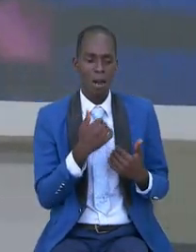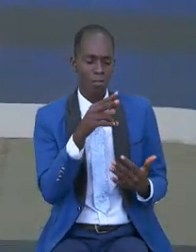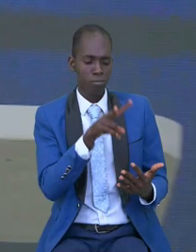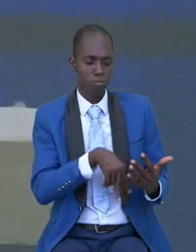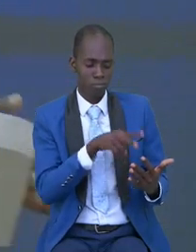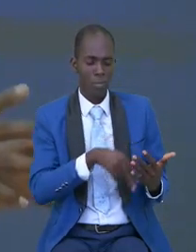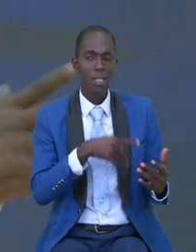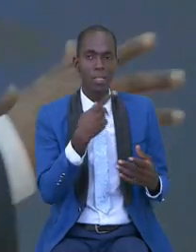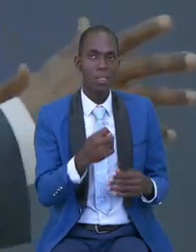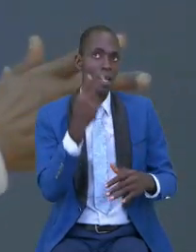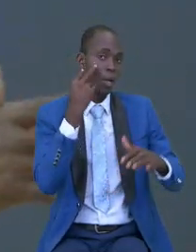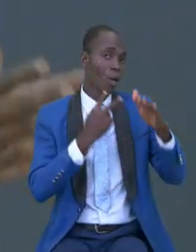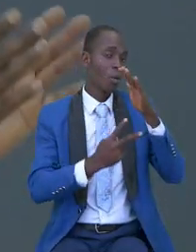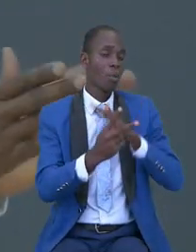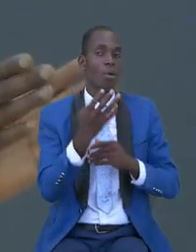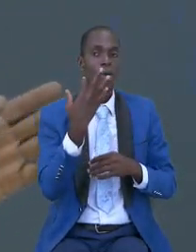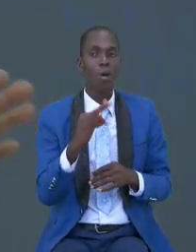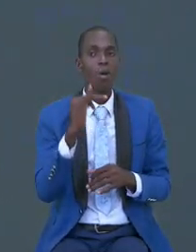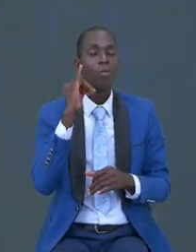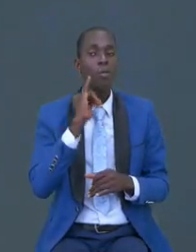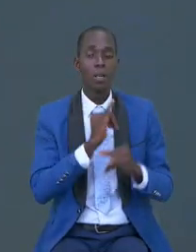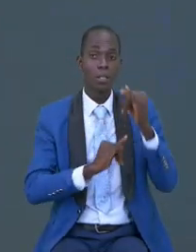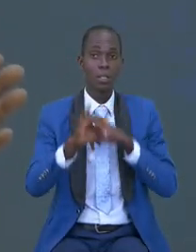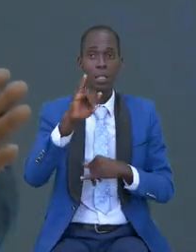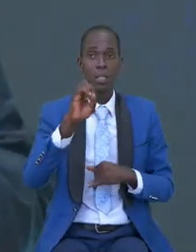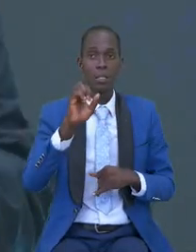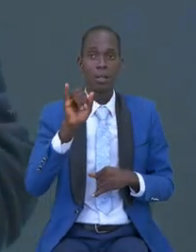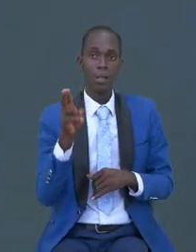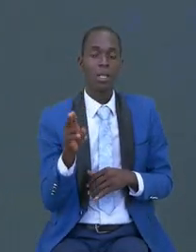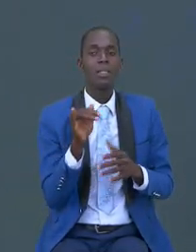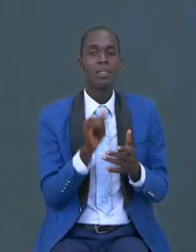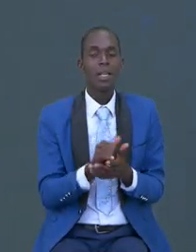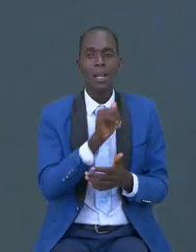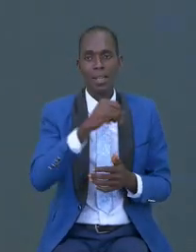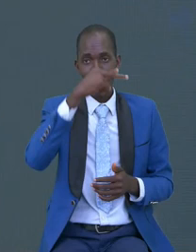prophecy of Isaiah, a virgin shall conceive,